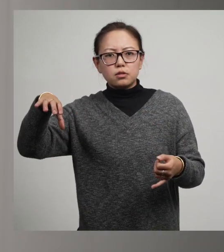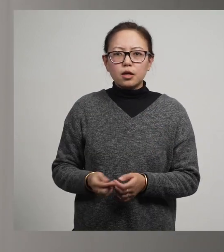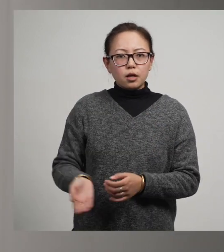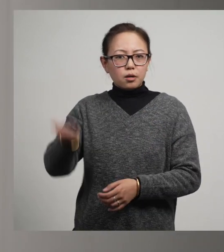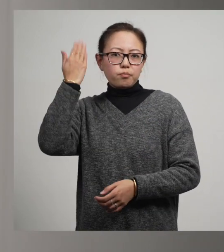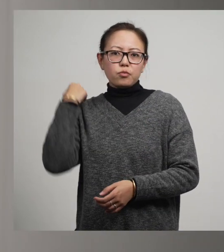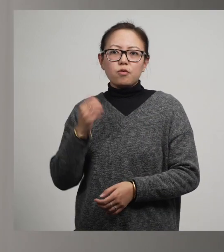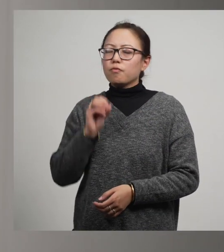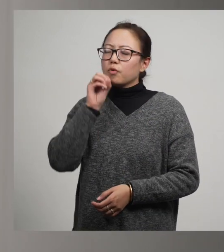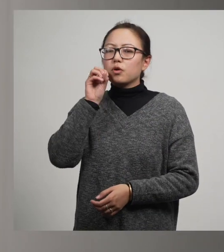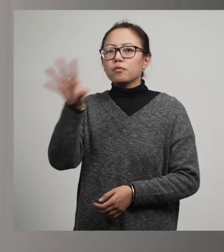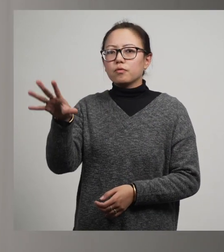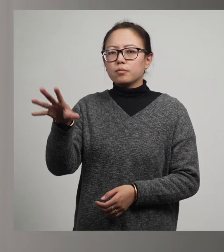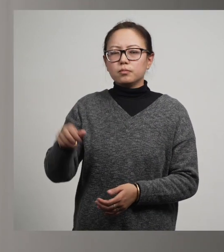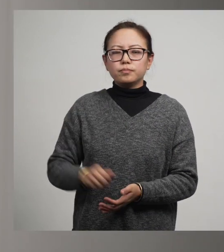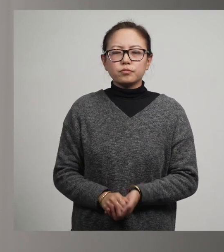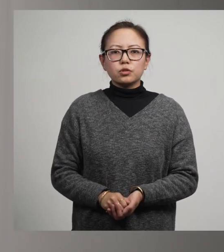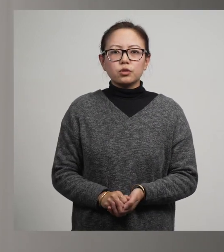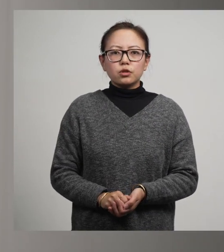Thank you